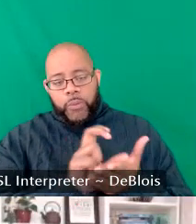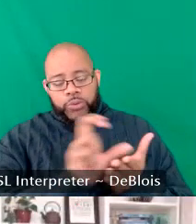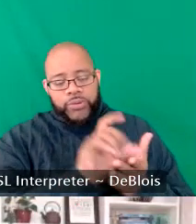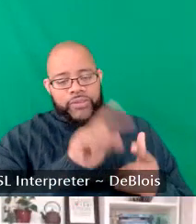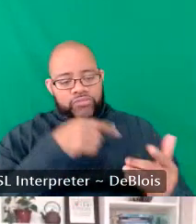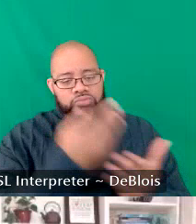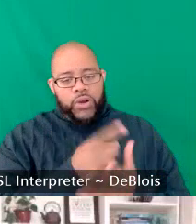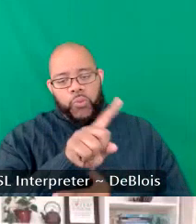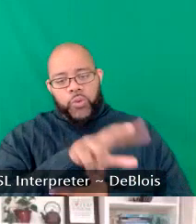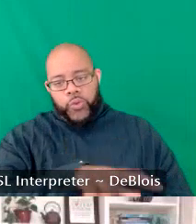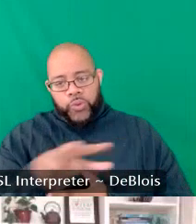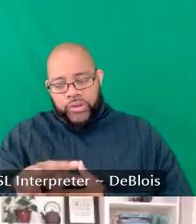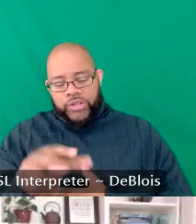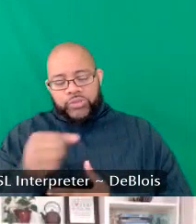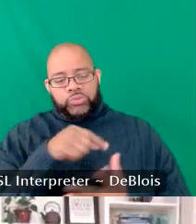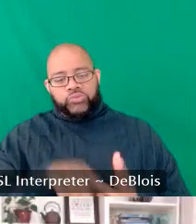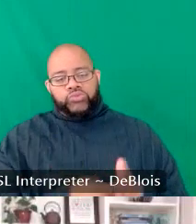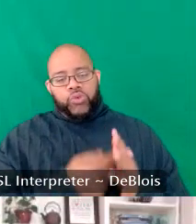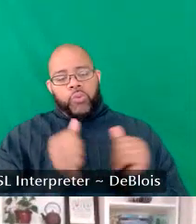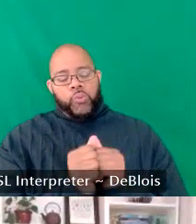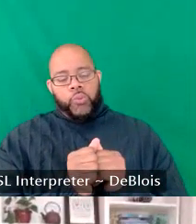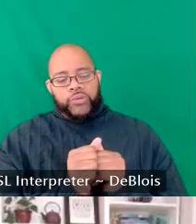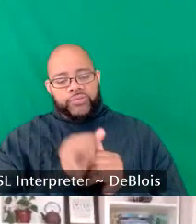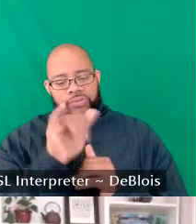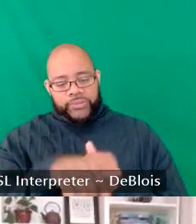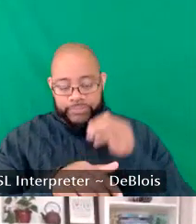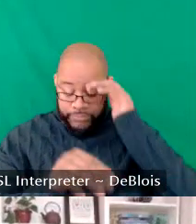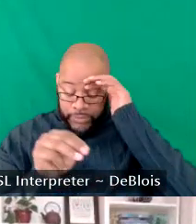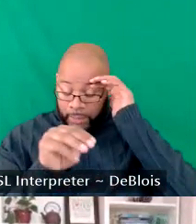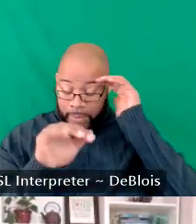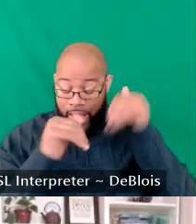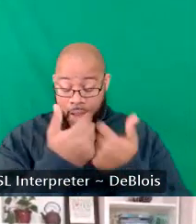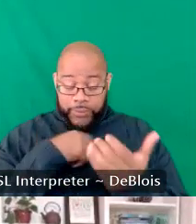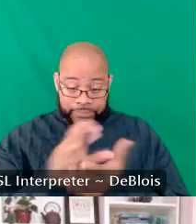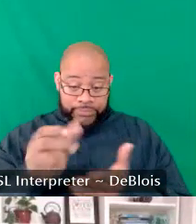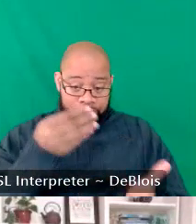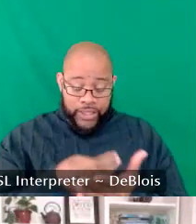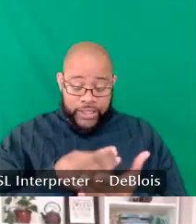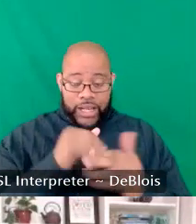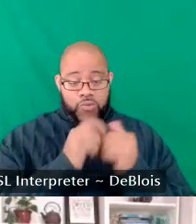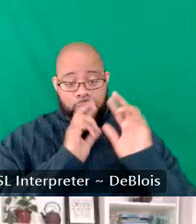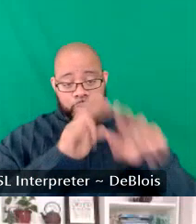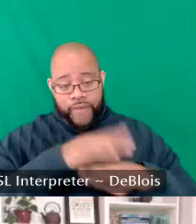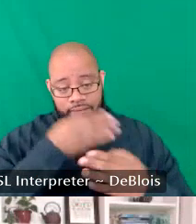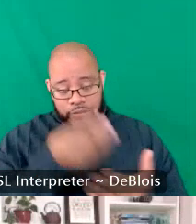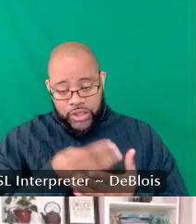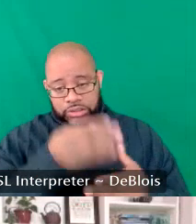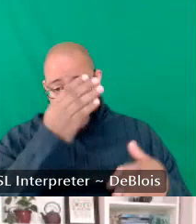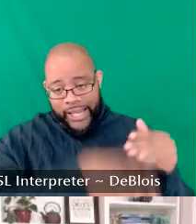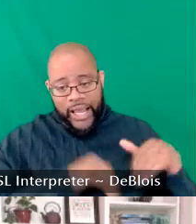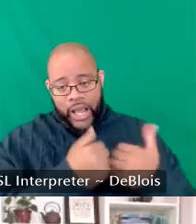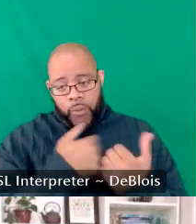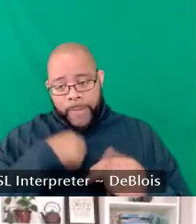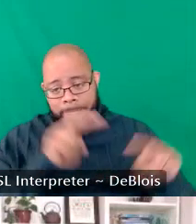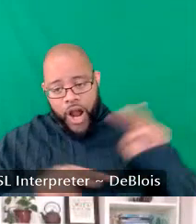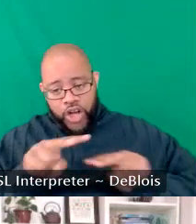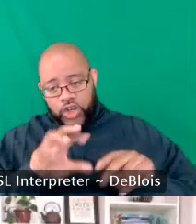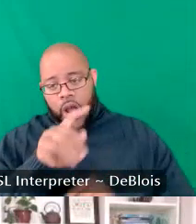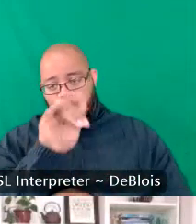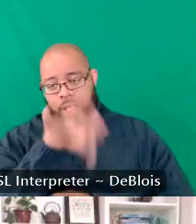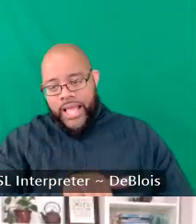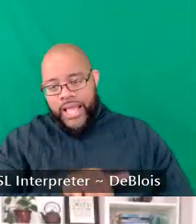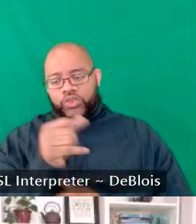our 133. So we start with how we allocate the funds, how we report on the funds at the end, how we monitor our outlays. So